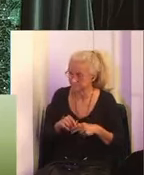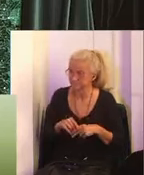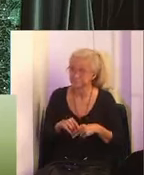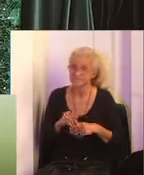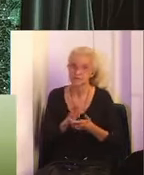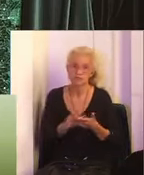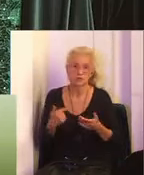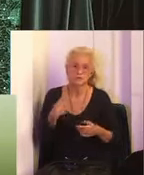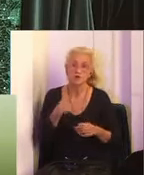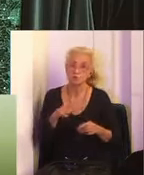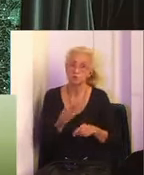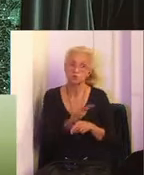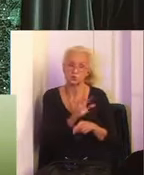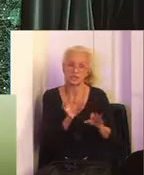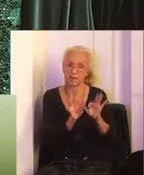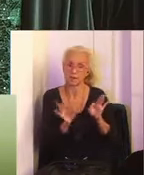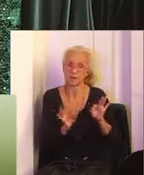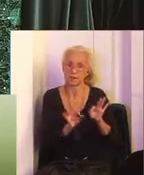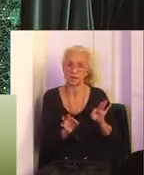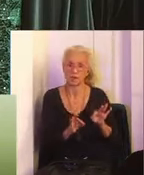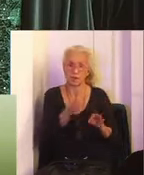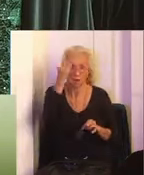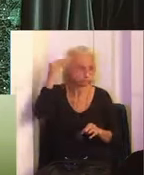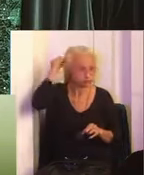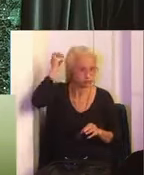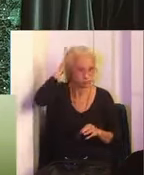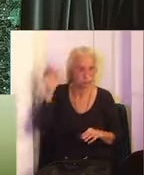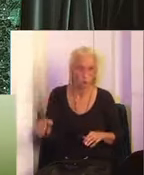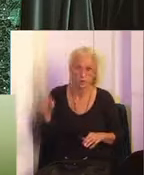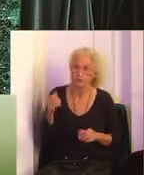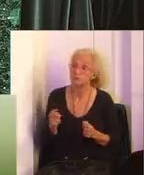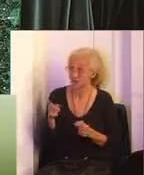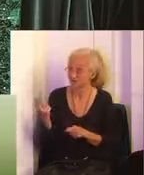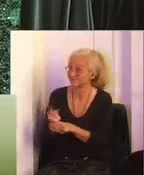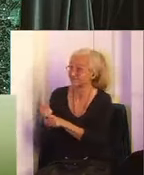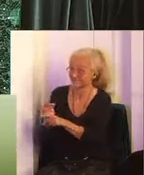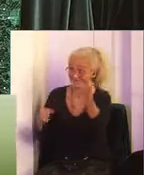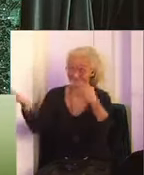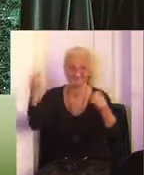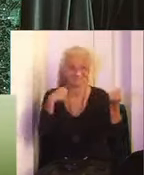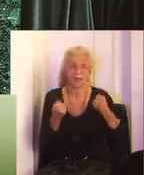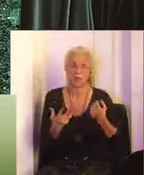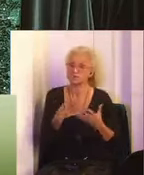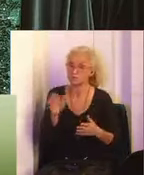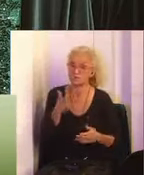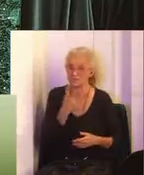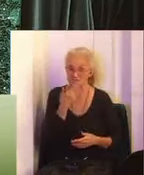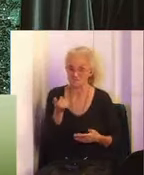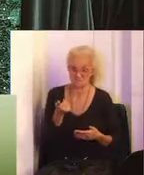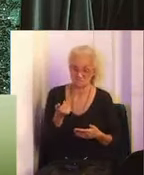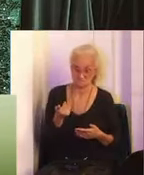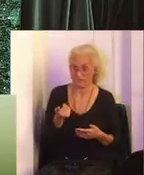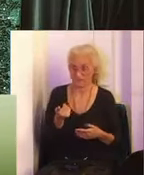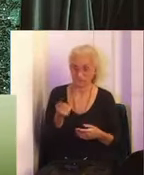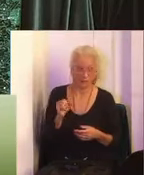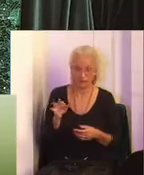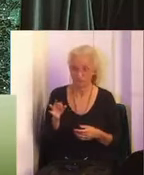Some of us could have used that mantra growing up. How many of us would have probably been in a lot better place today had